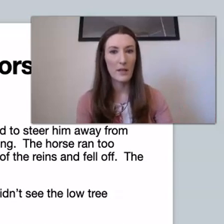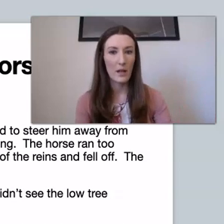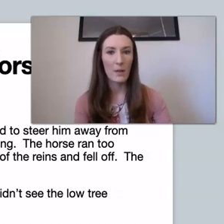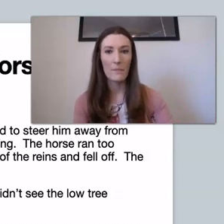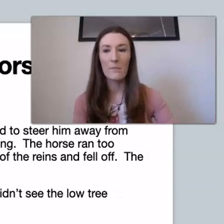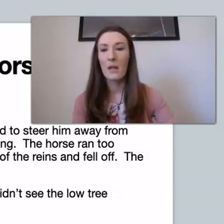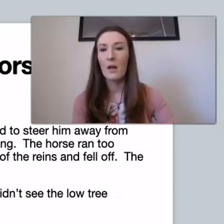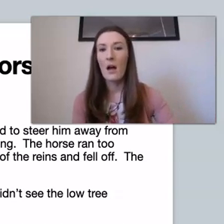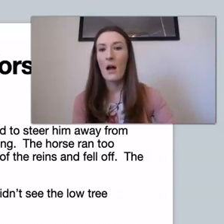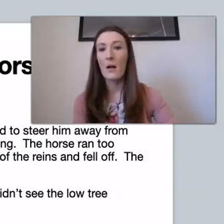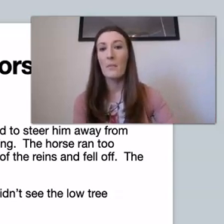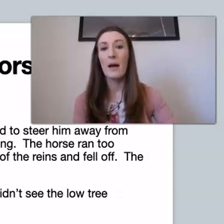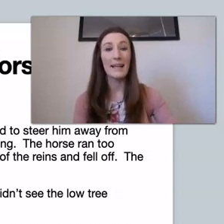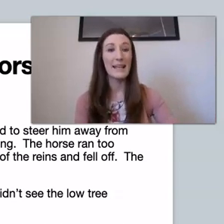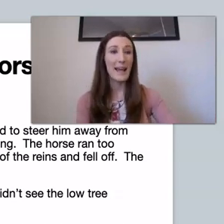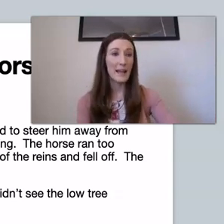okay?